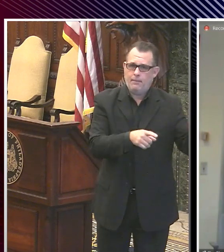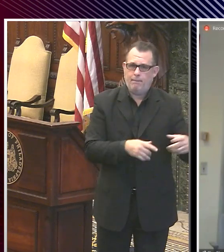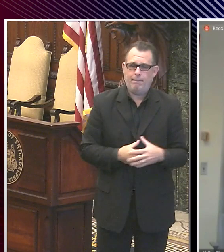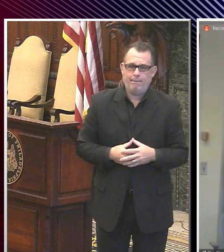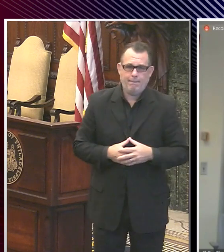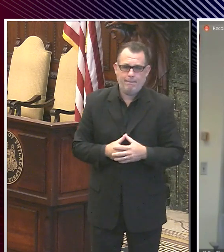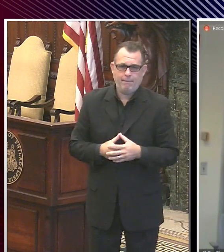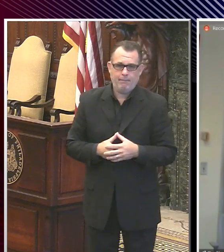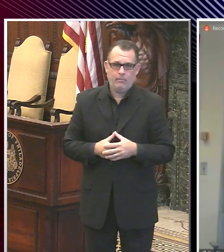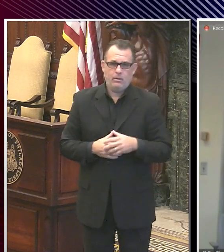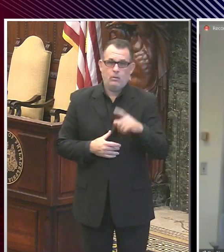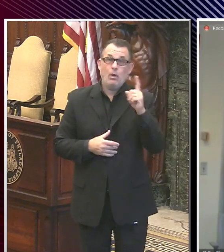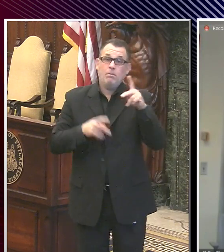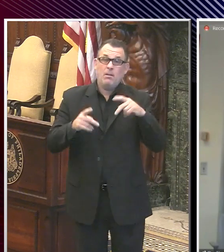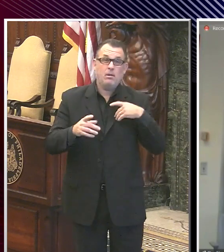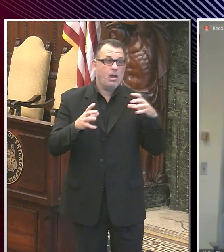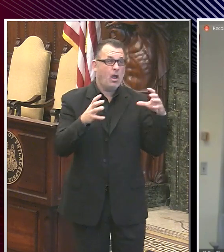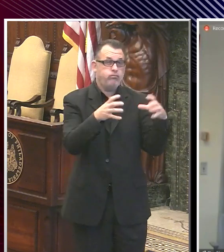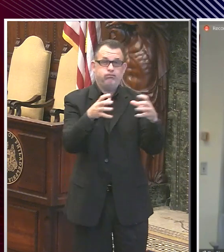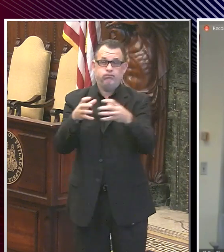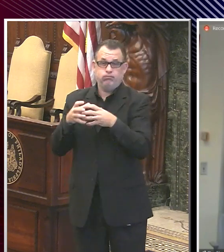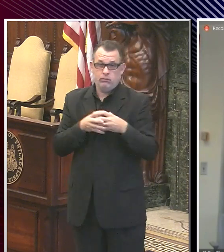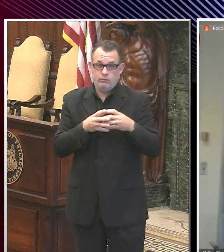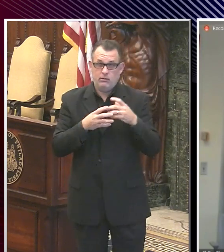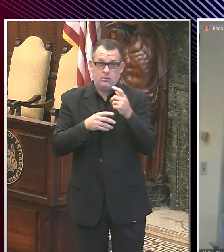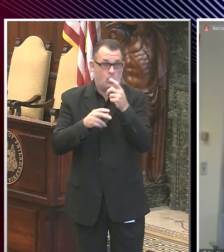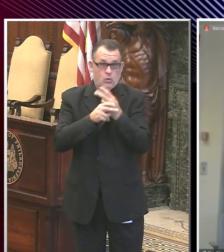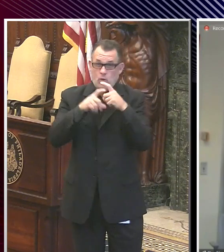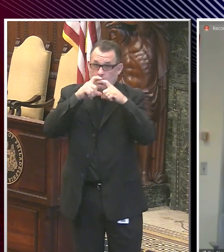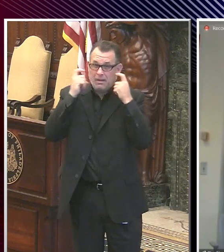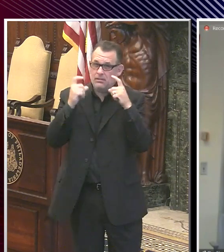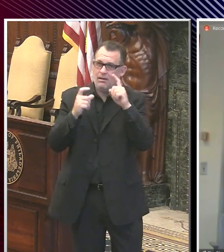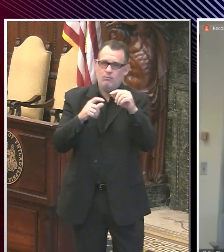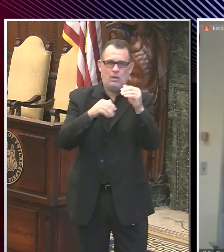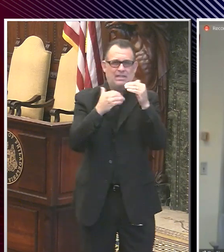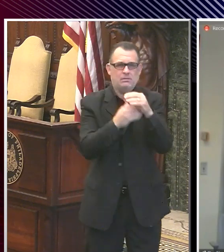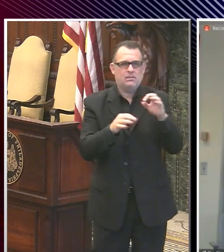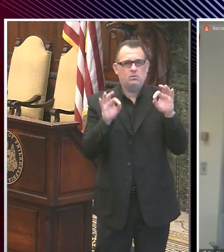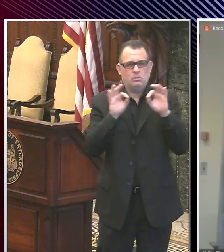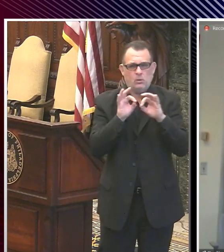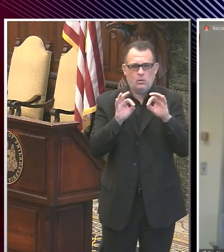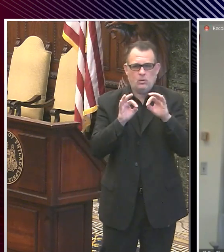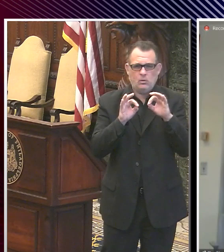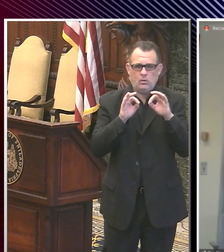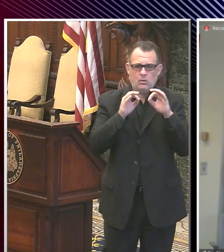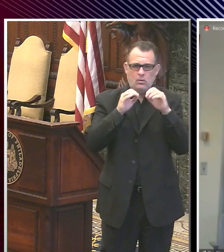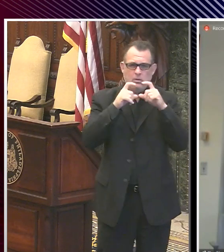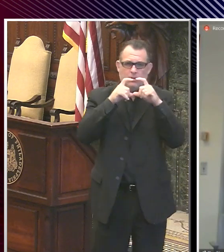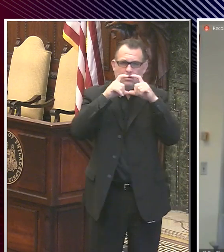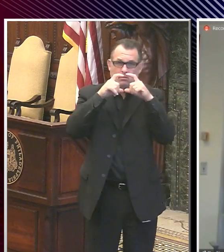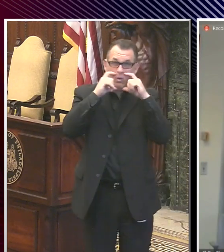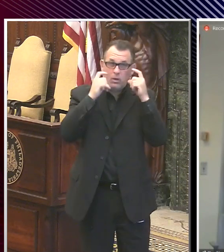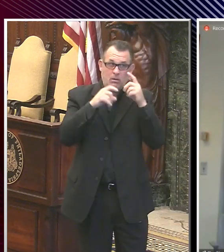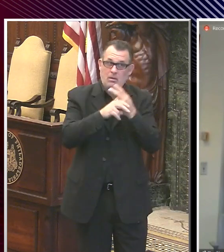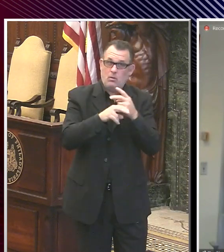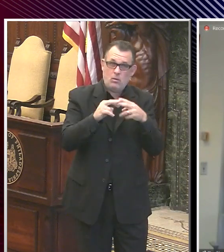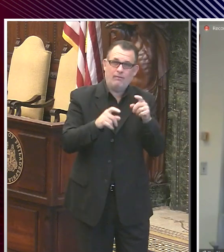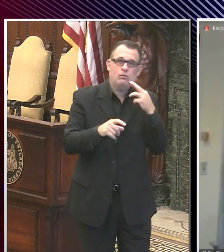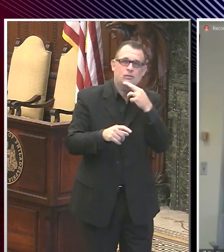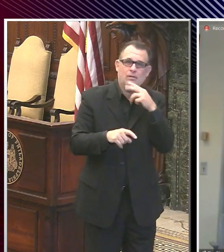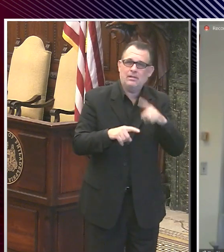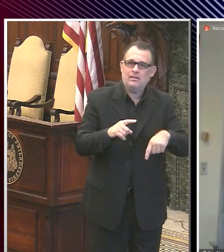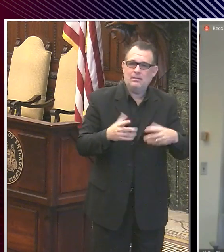are congregating and they're not wearing masks. In the few circumstances where masks can't be worn, like restaurants, we have many other